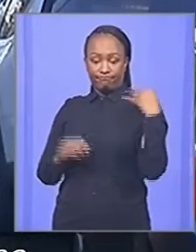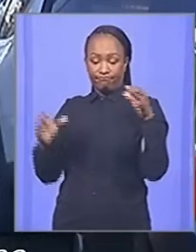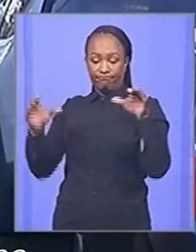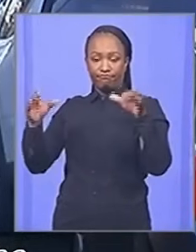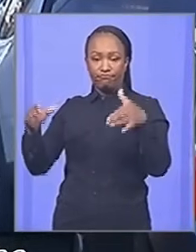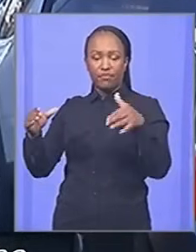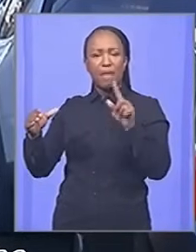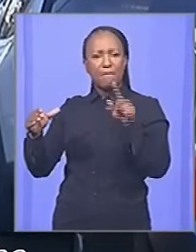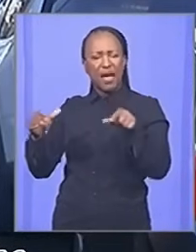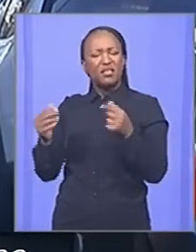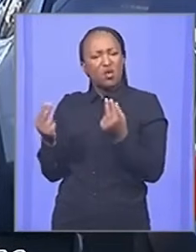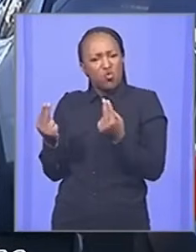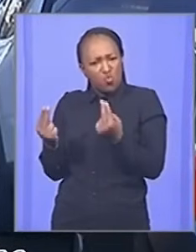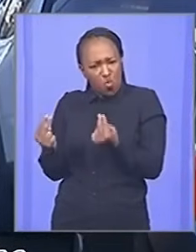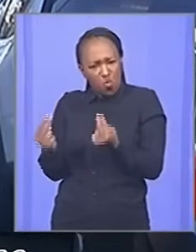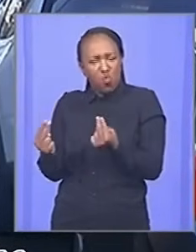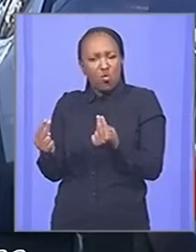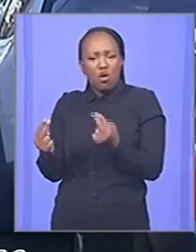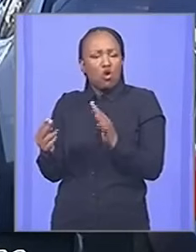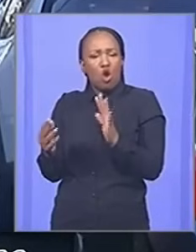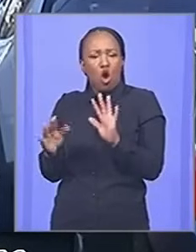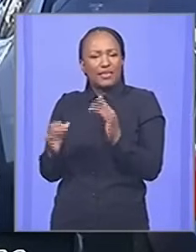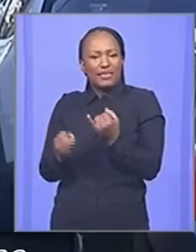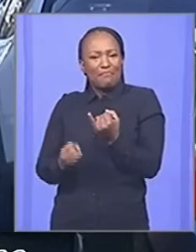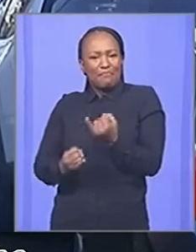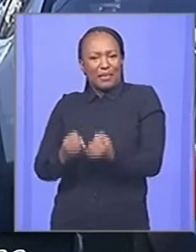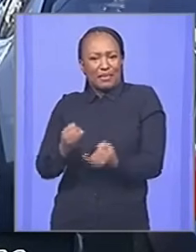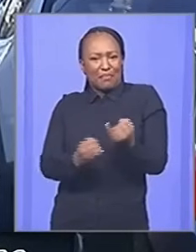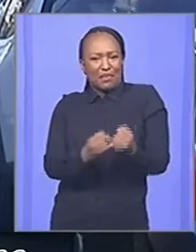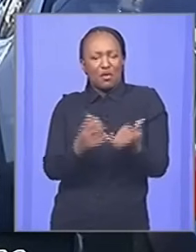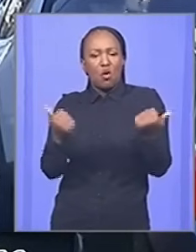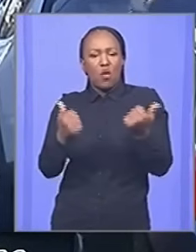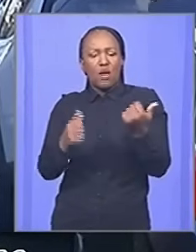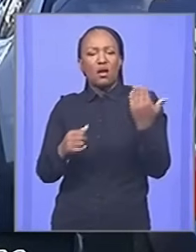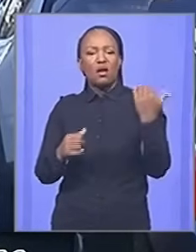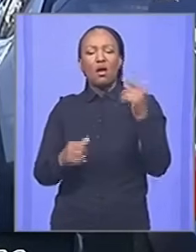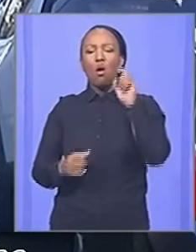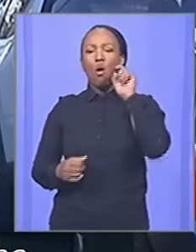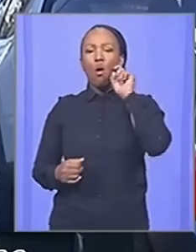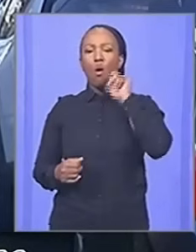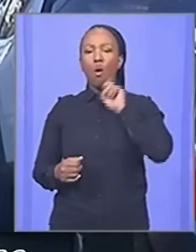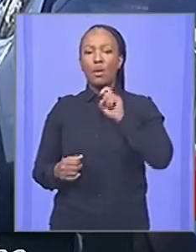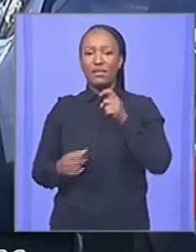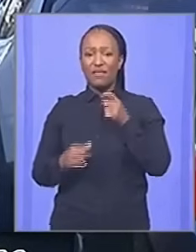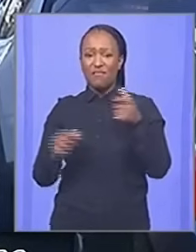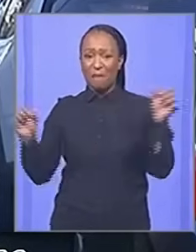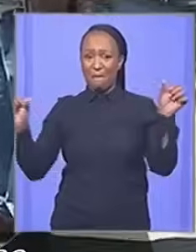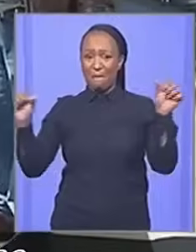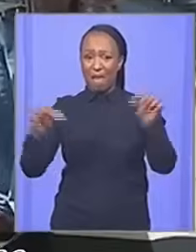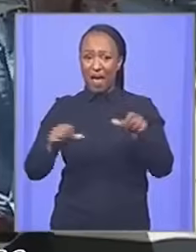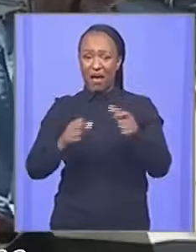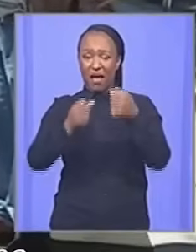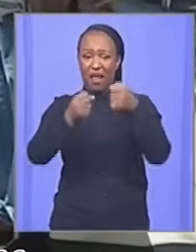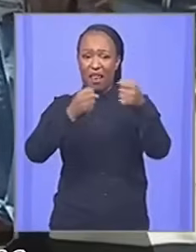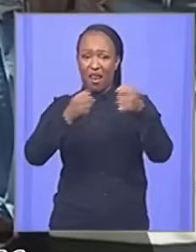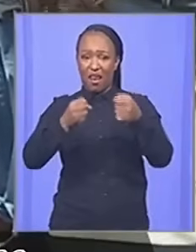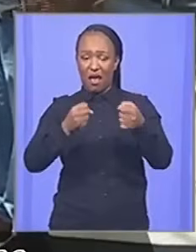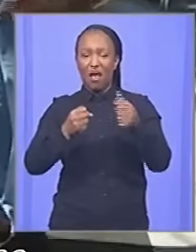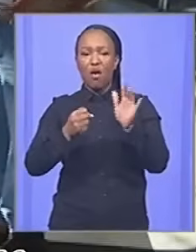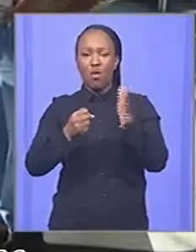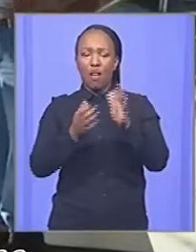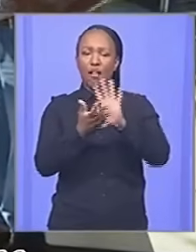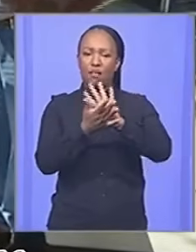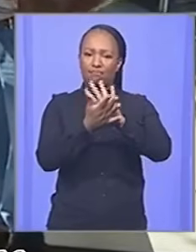dira diphosophoswana ka gore batho ba ba gale ba leng ka ra cabinet a ka tla ba bušeletša ka mola ba ile o senya. Mosekaseki